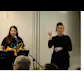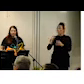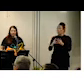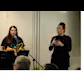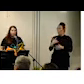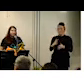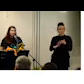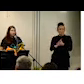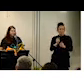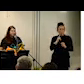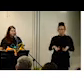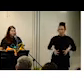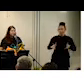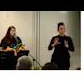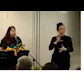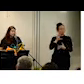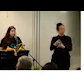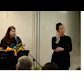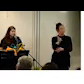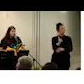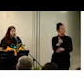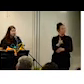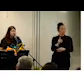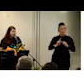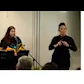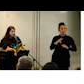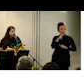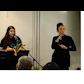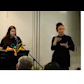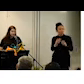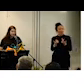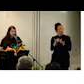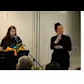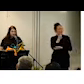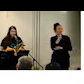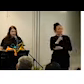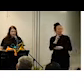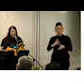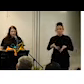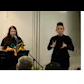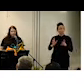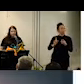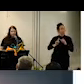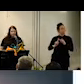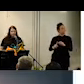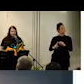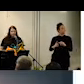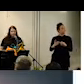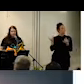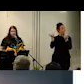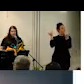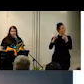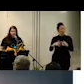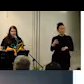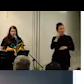engage again? Are they willing to continue going to parties? And are they willing to continue having fun? And what we find